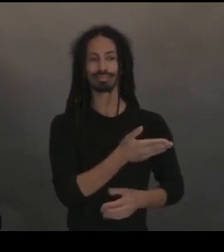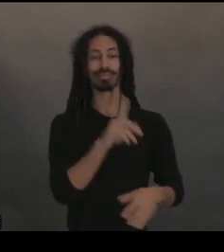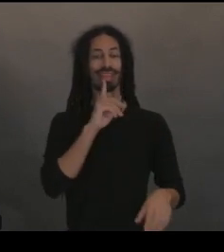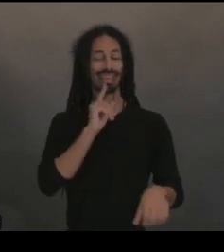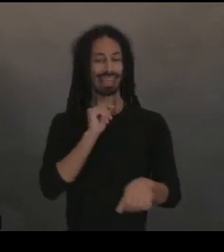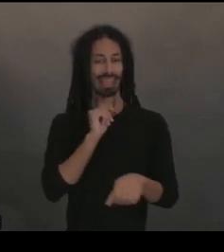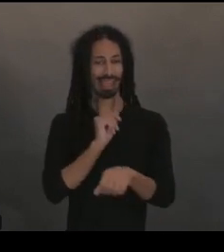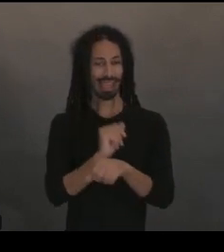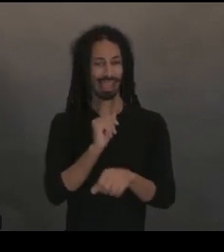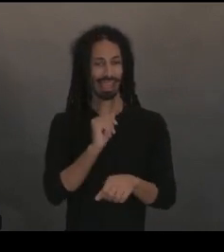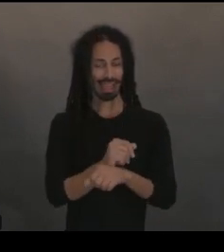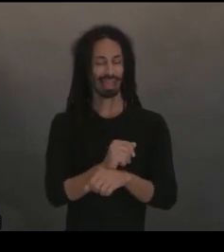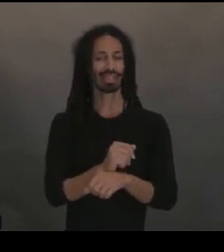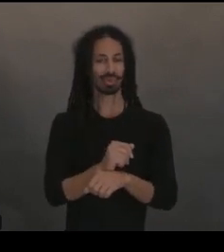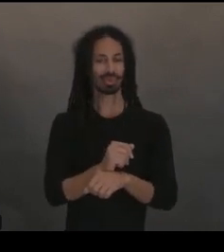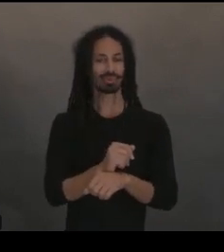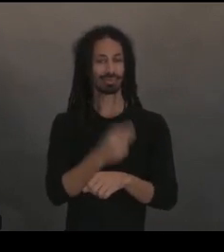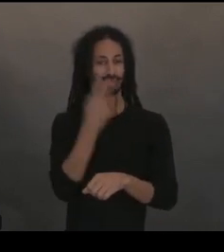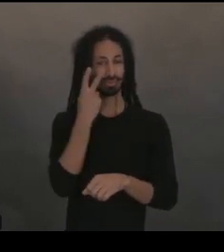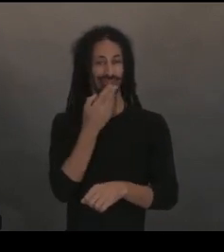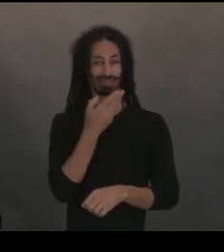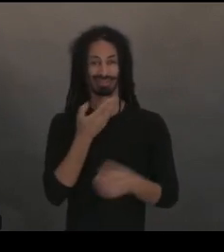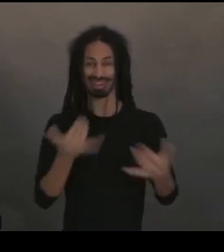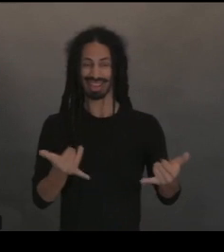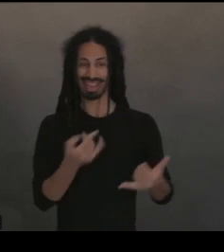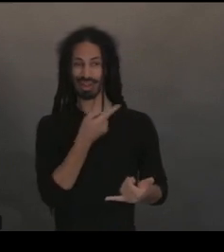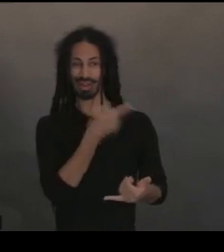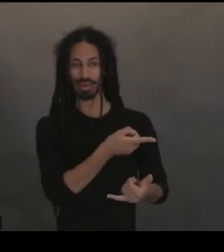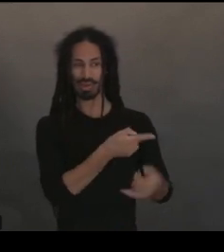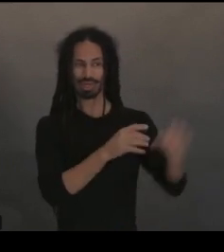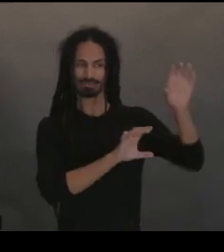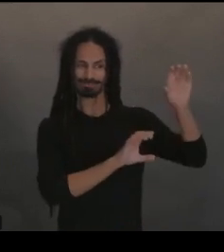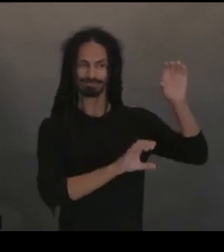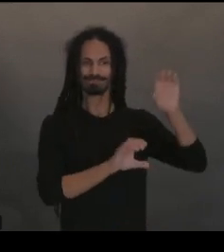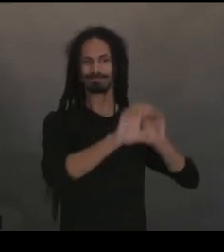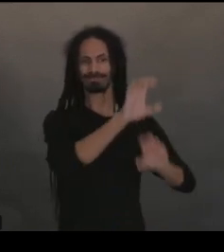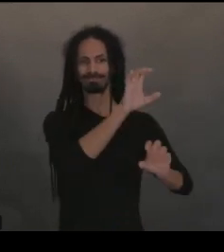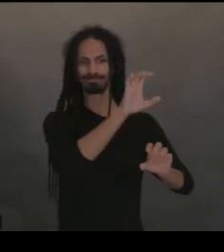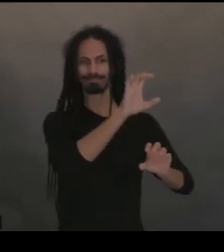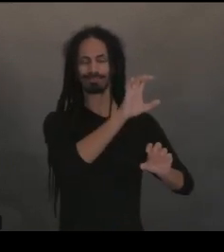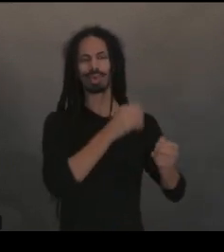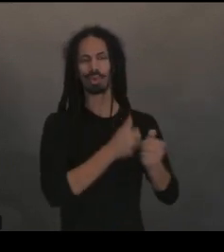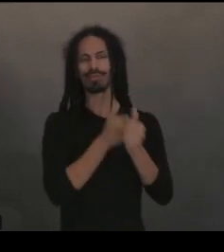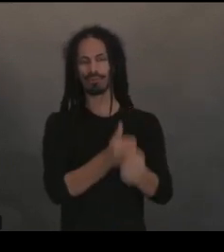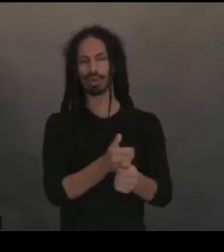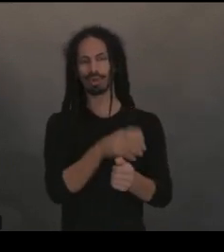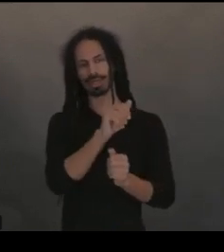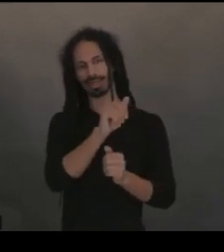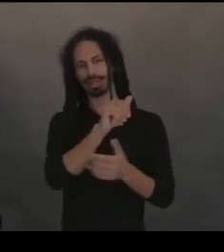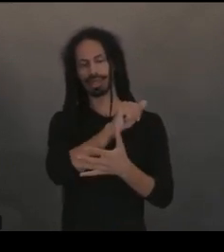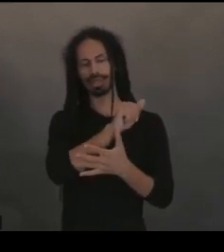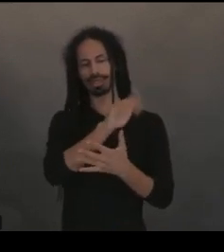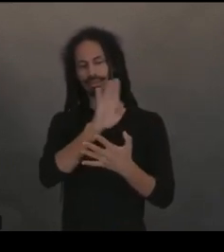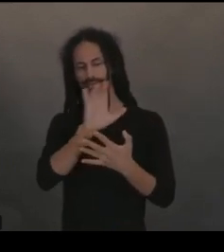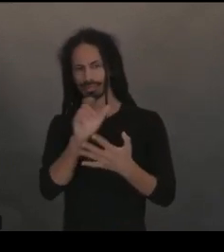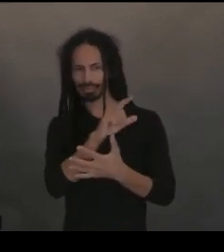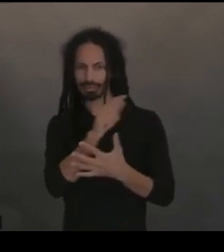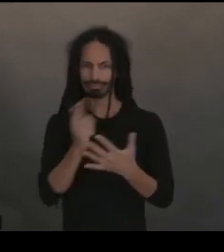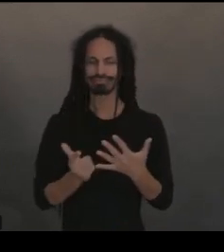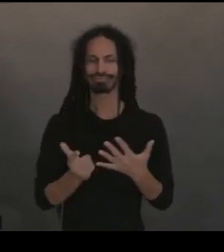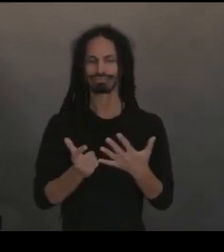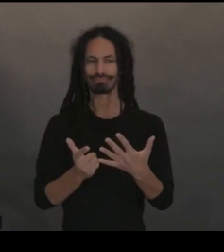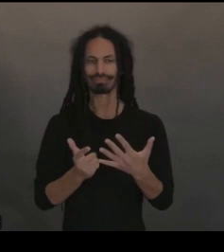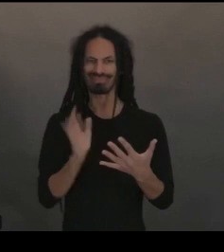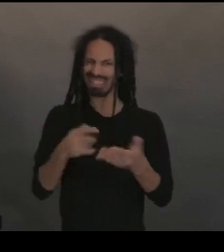article. In this one, we have it listed alphabetically, right? Which is what is required for APA. So